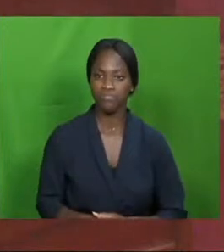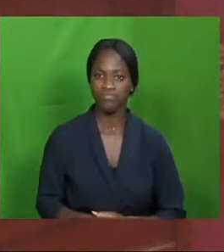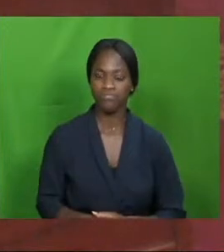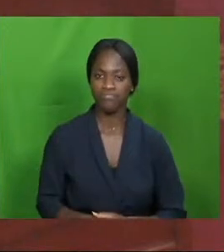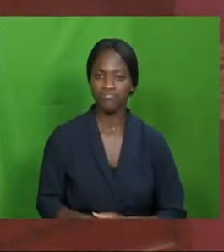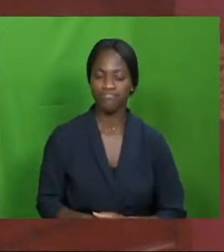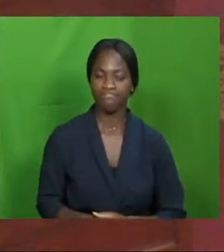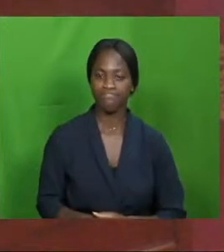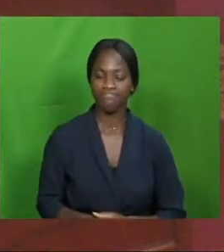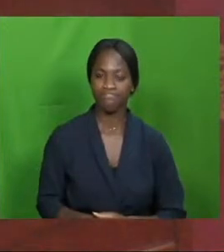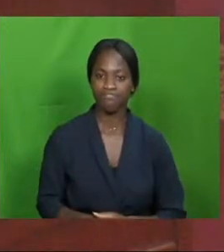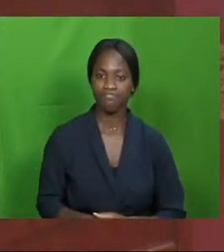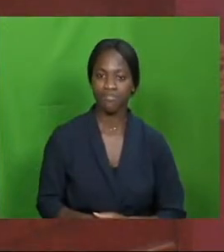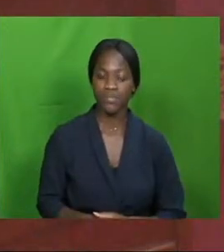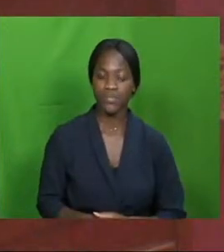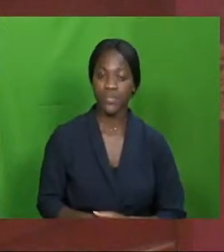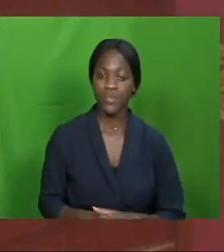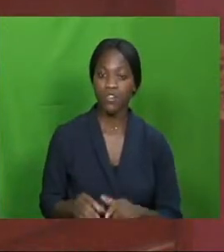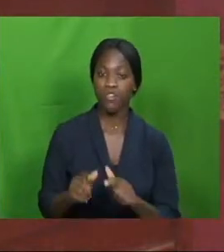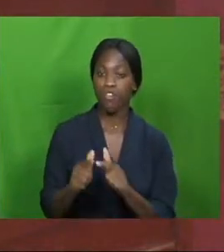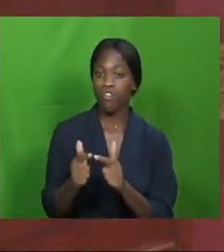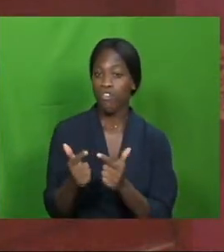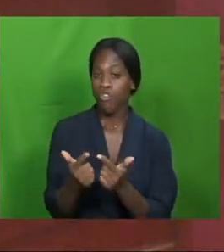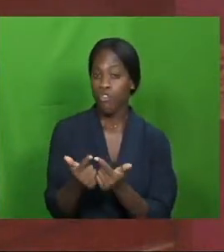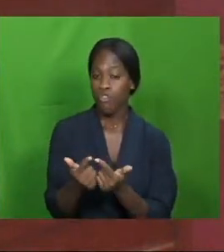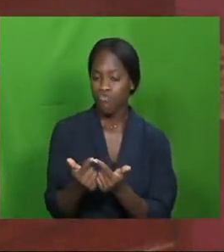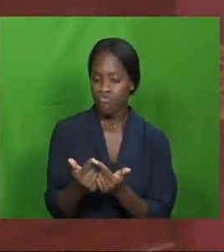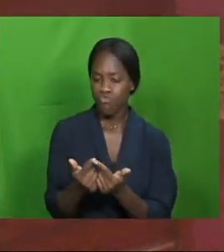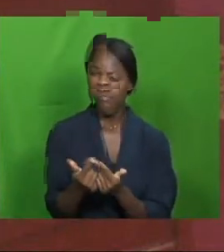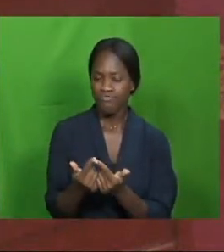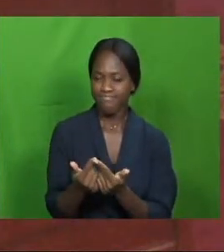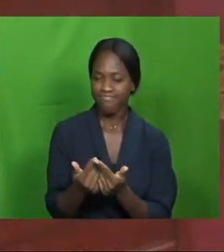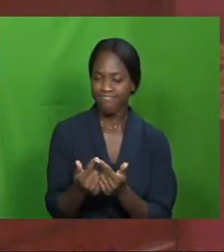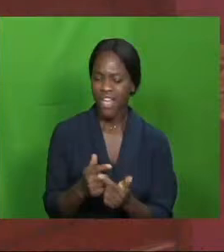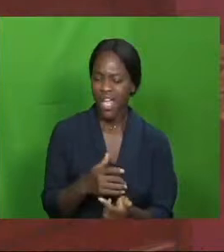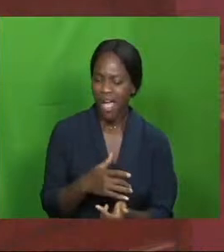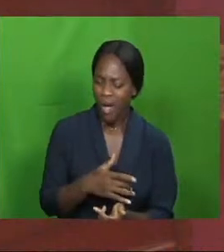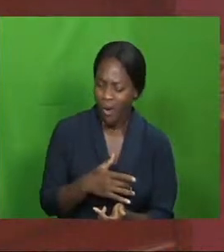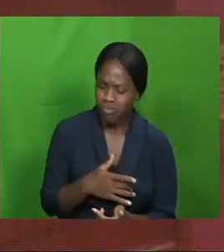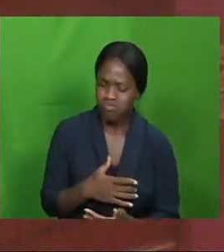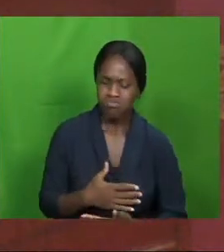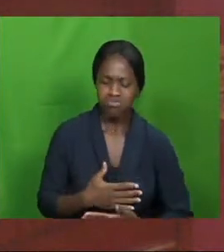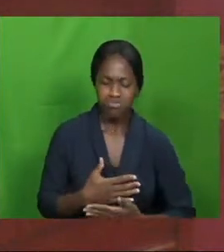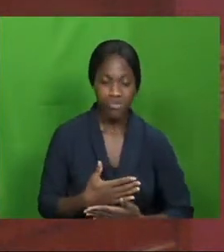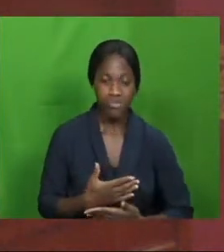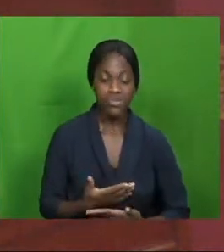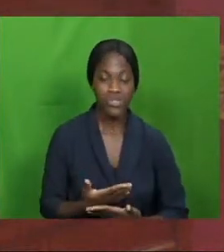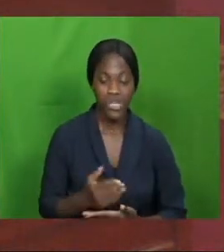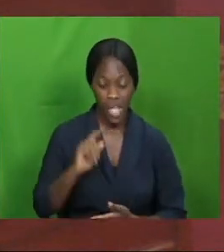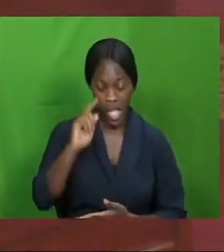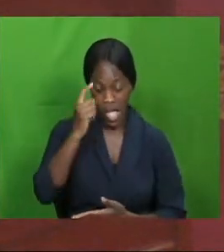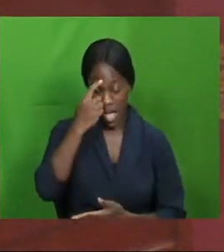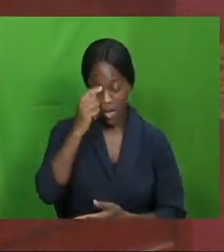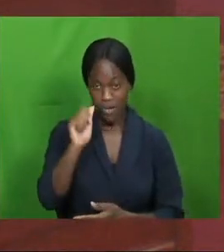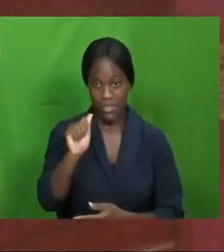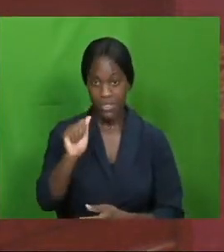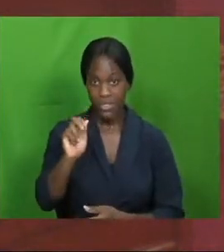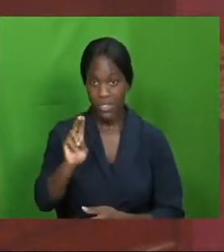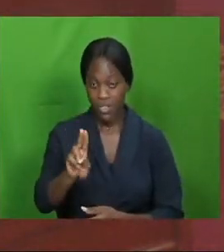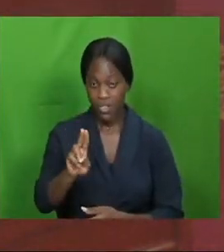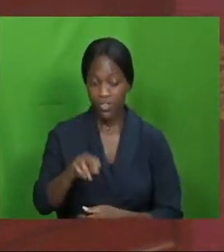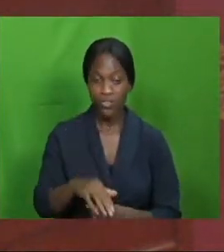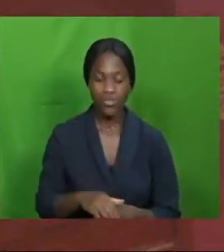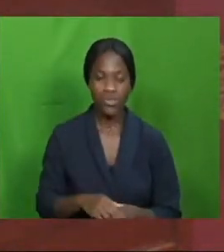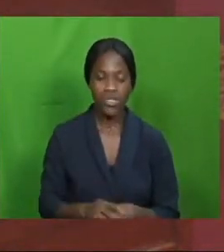In conclusion, the delegation expresses appreciation to the heads of state and government of AU, the Executive Council